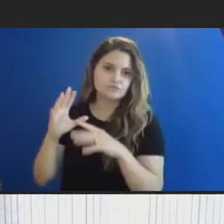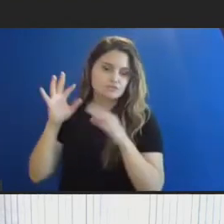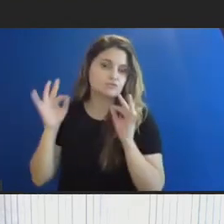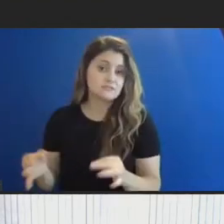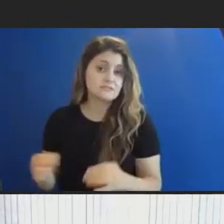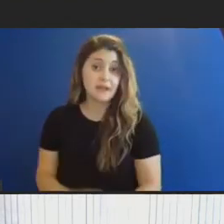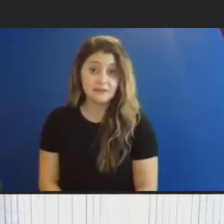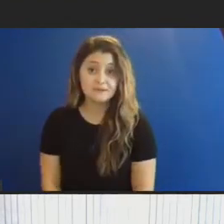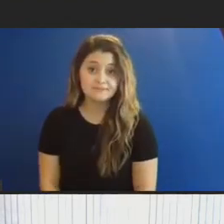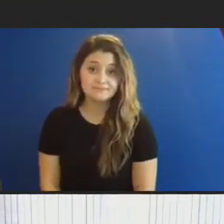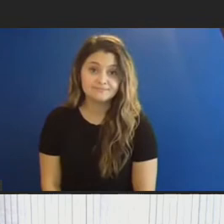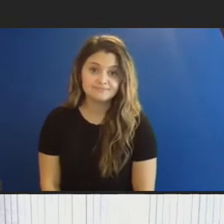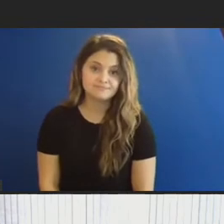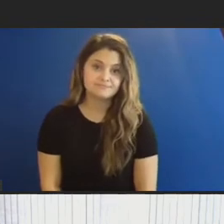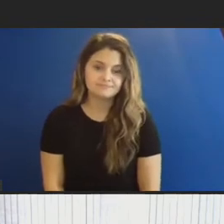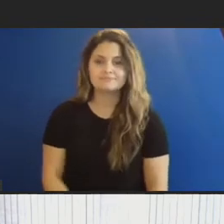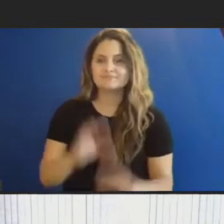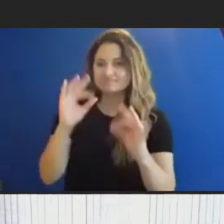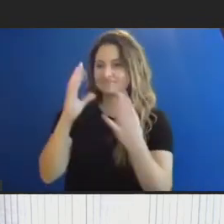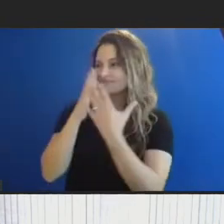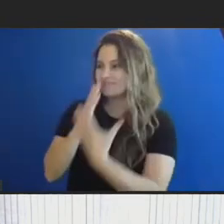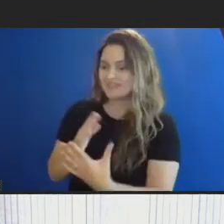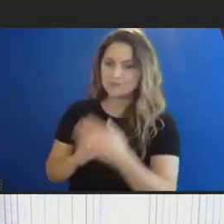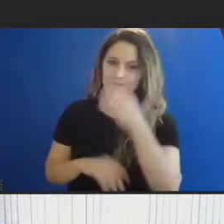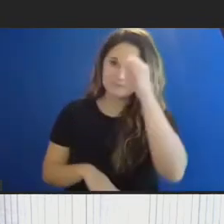decision. Thank you all.